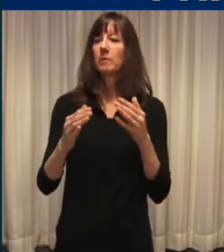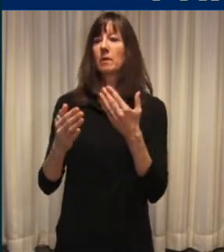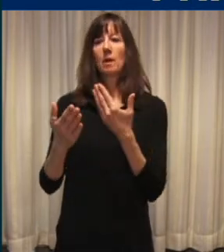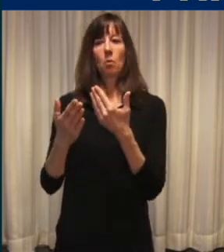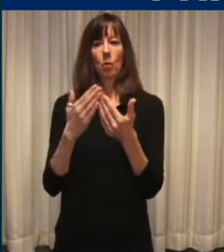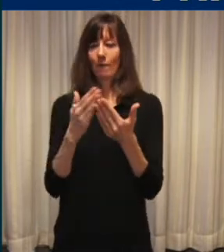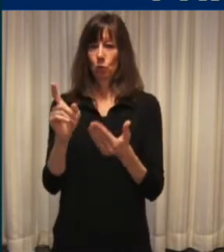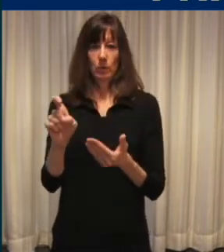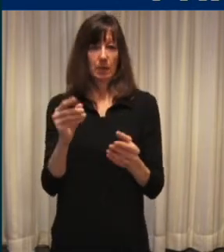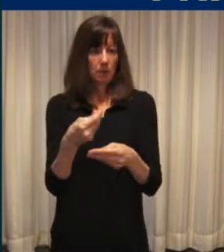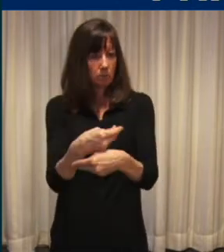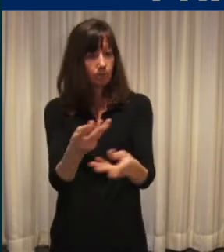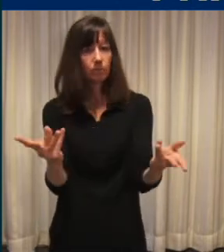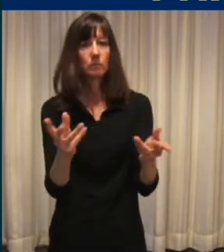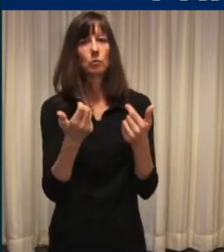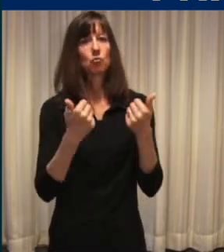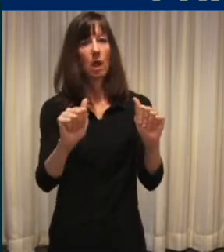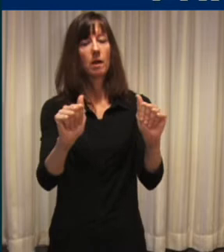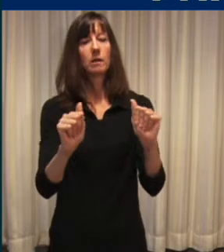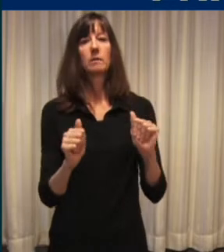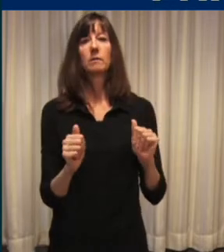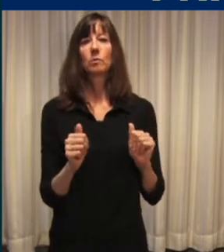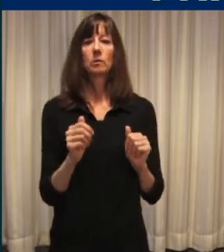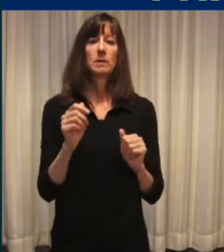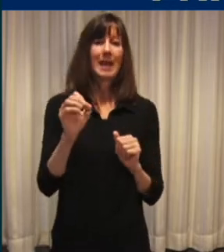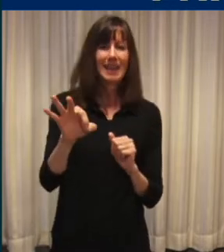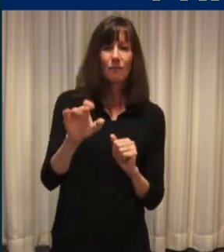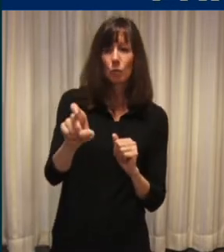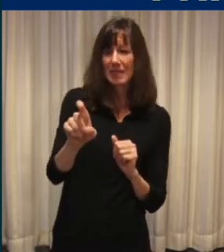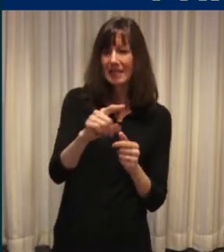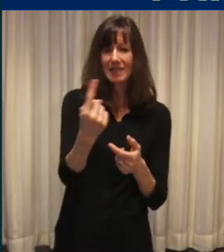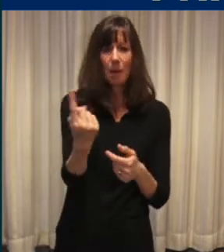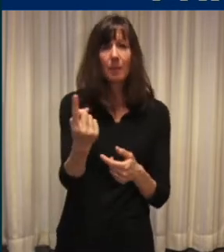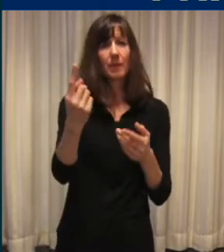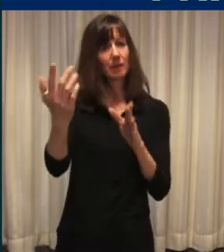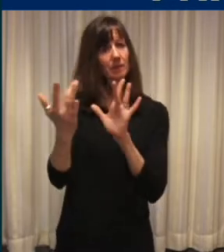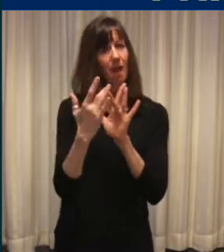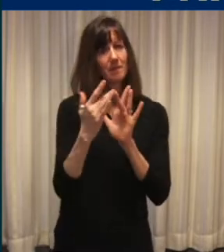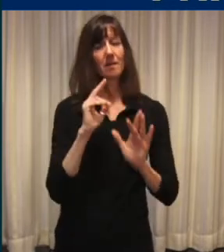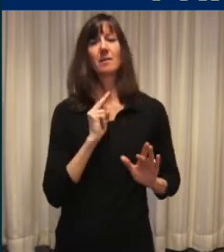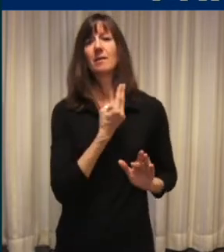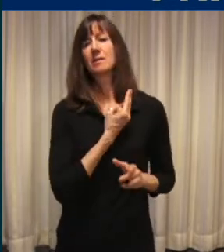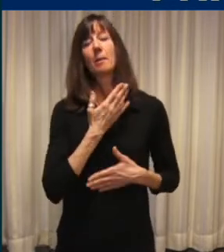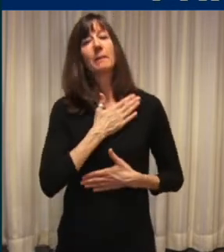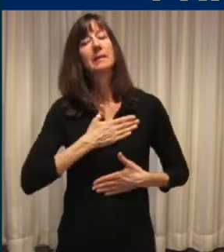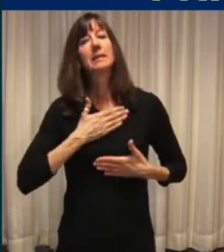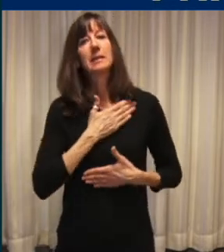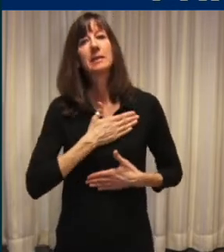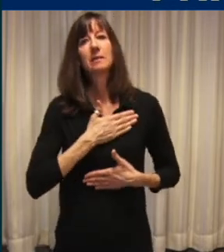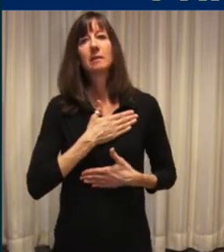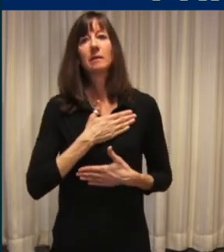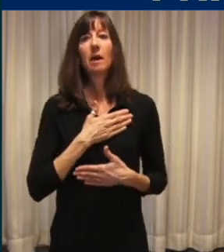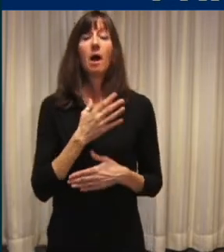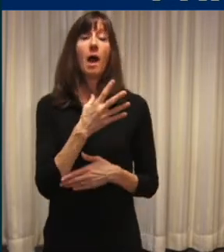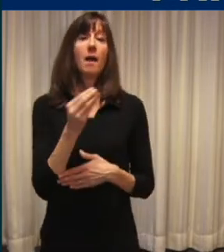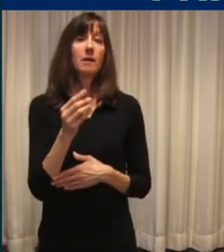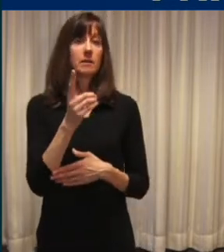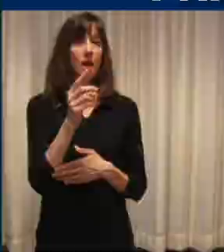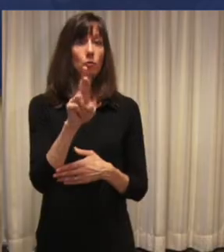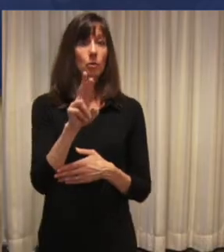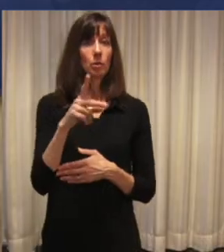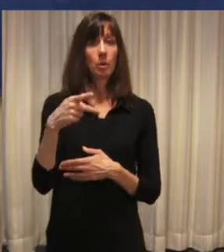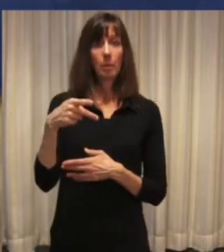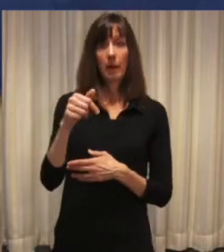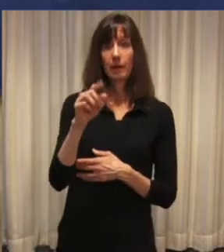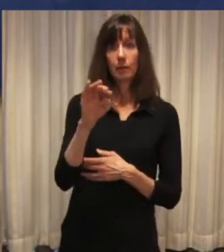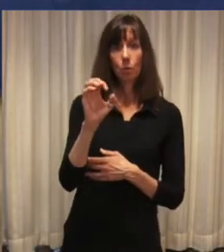hear from you, Dr. Padalino, what what's going on. Mm-hmm. This is not the normal mode of school. So can you tell us a little